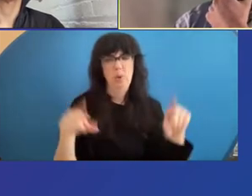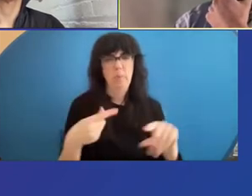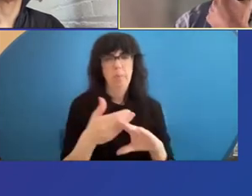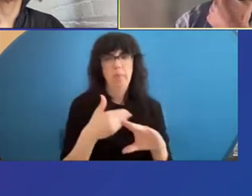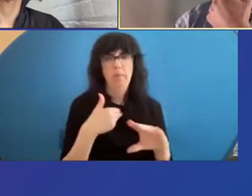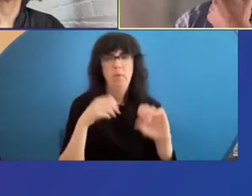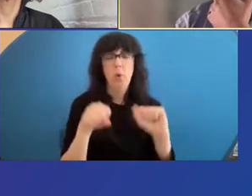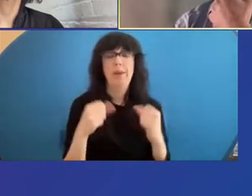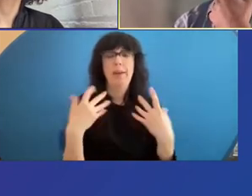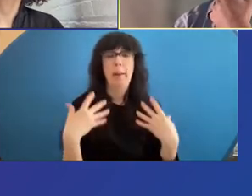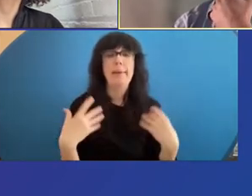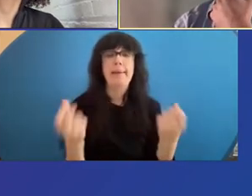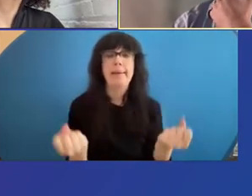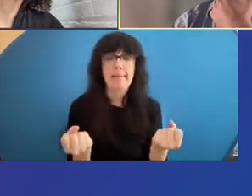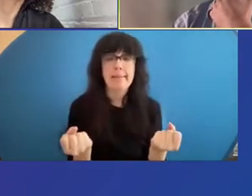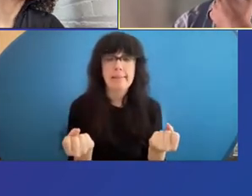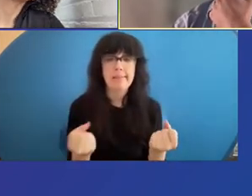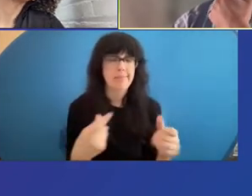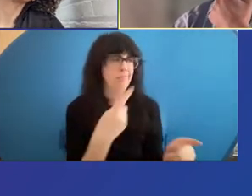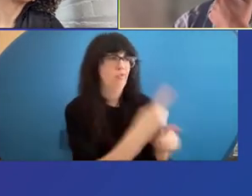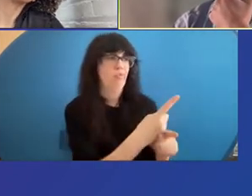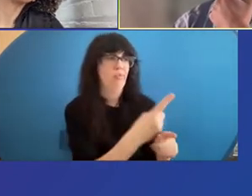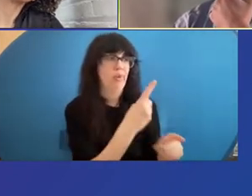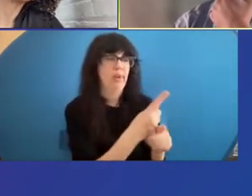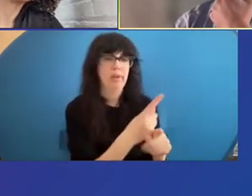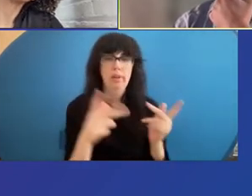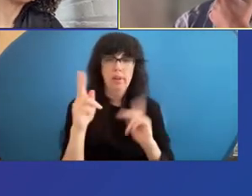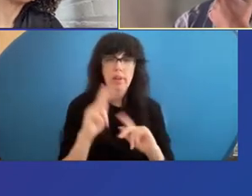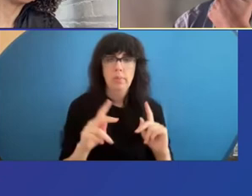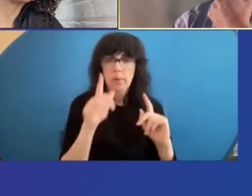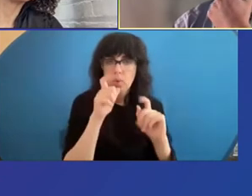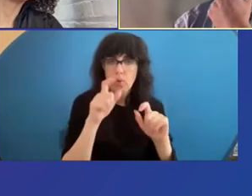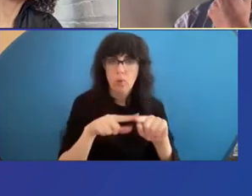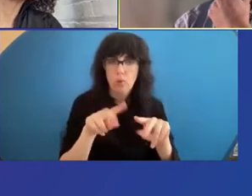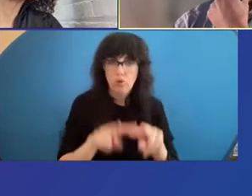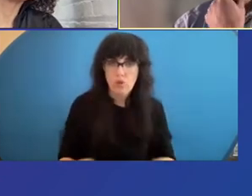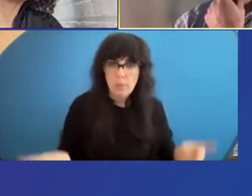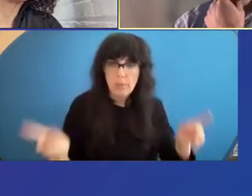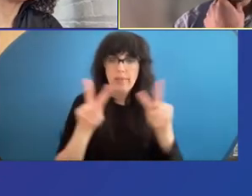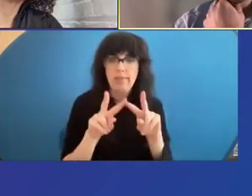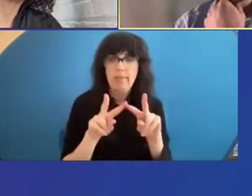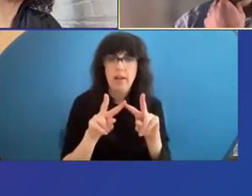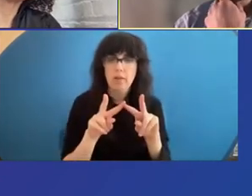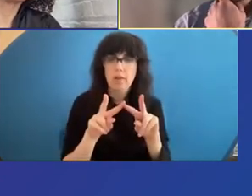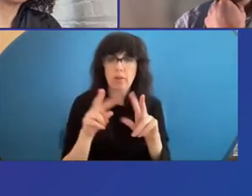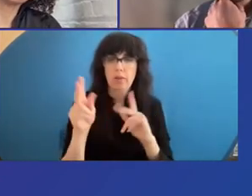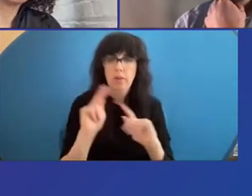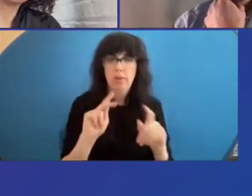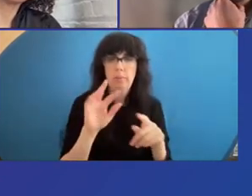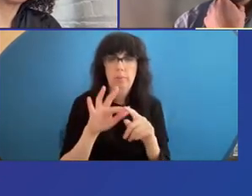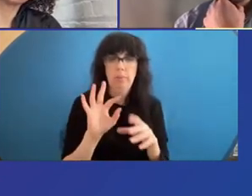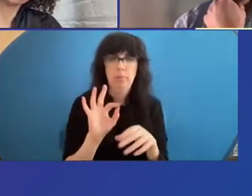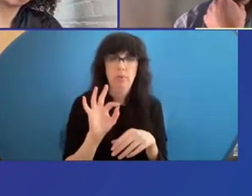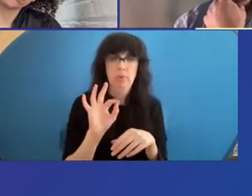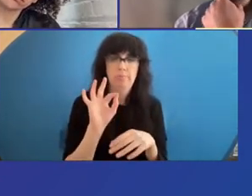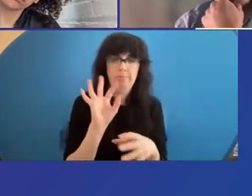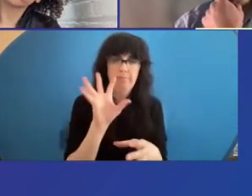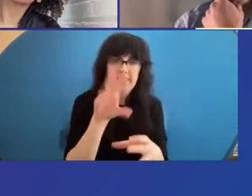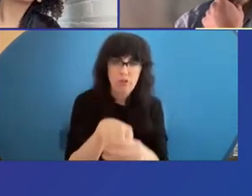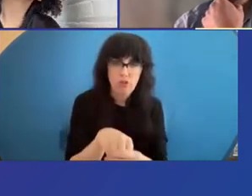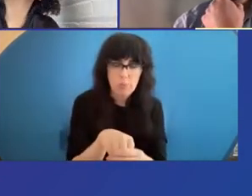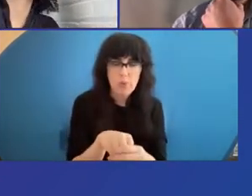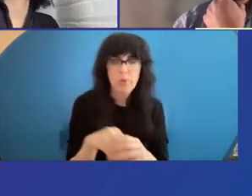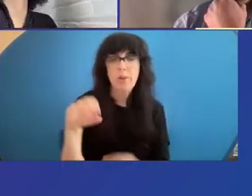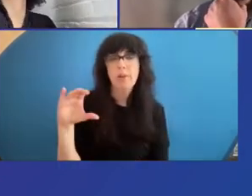before the people who should be valued, the people who contribute. And